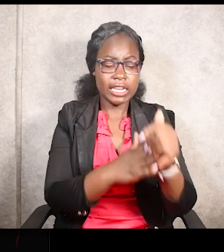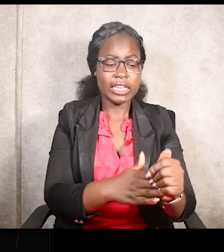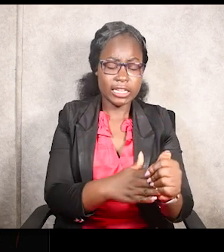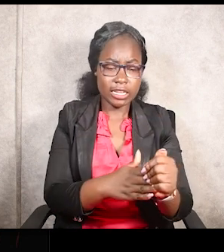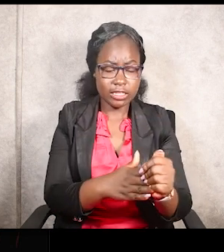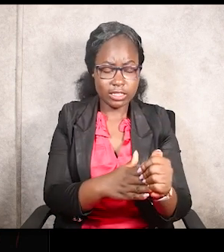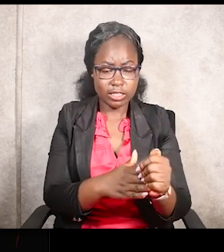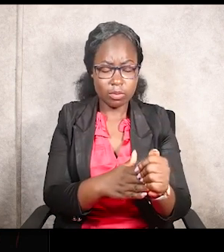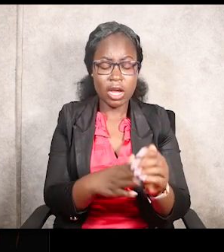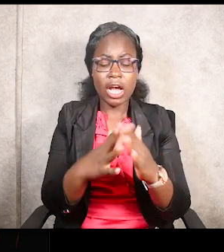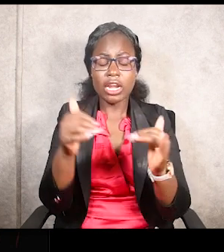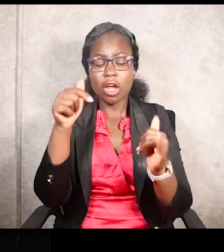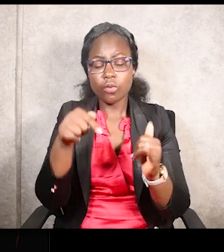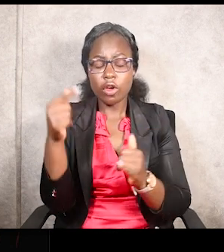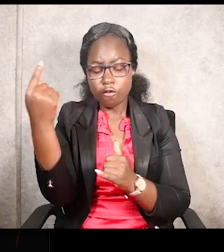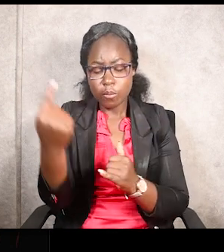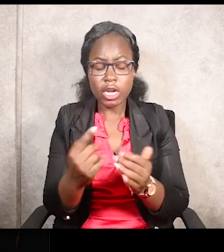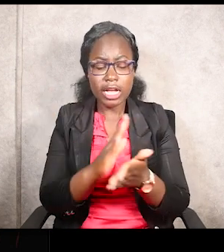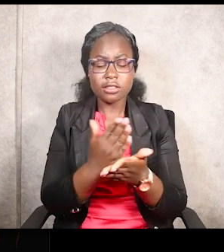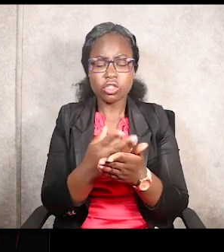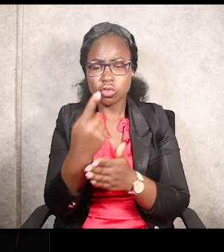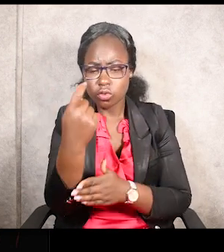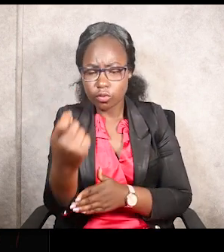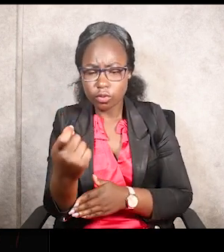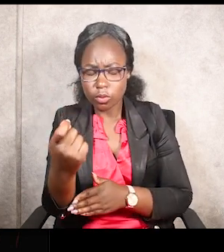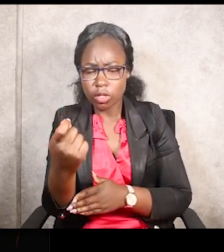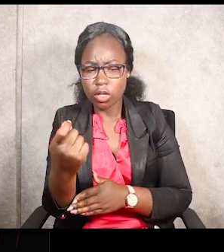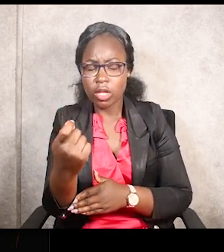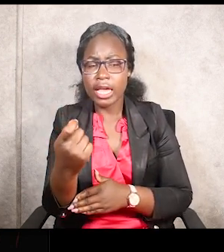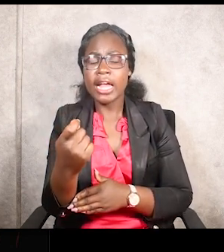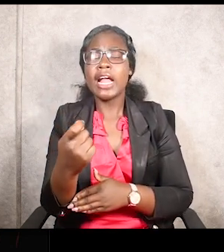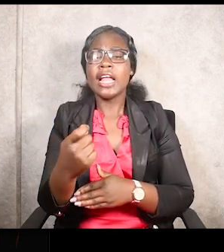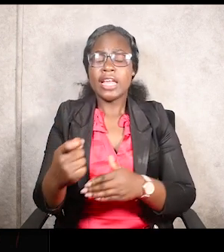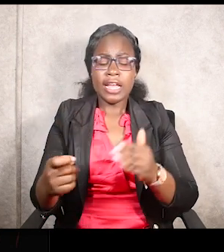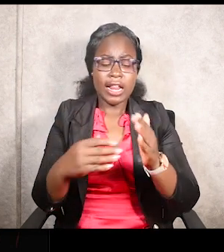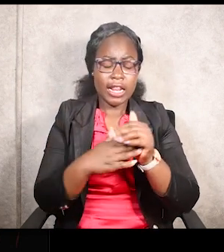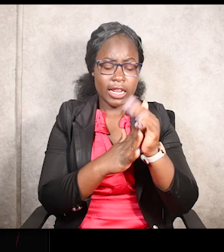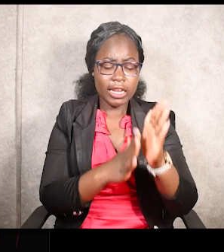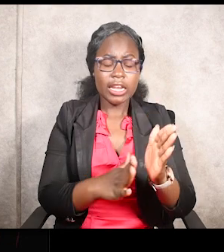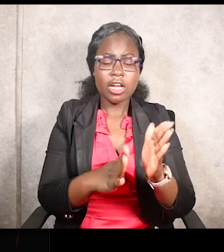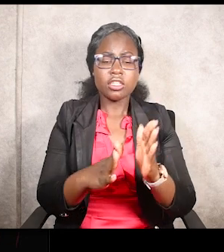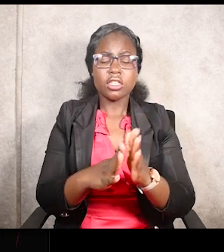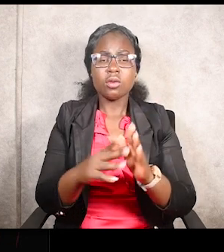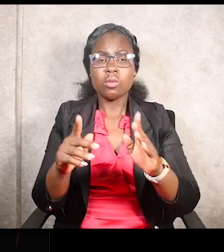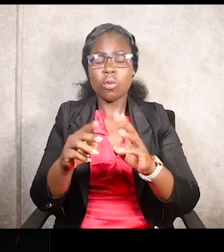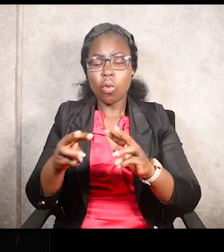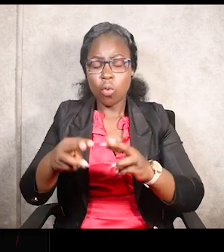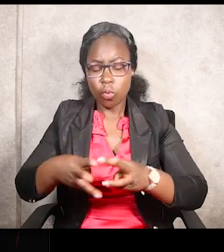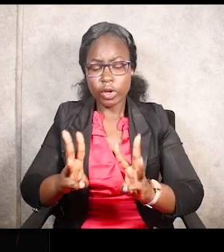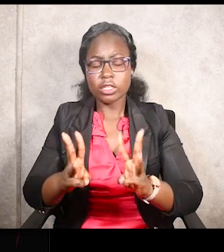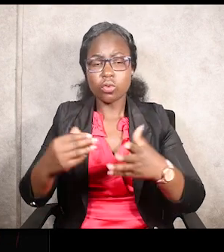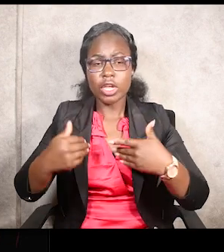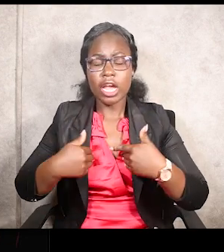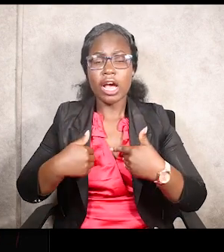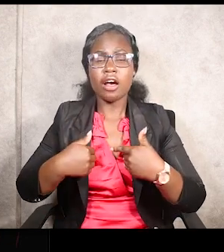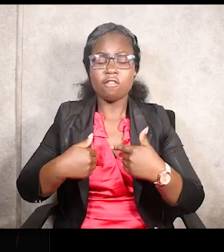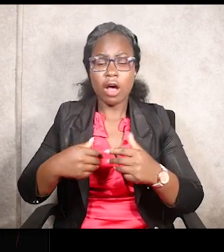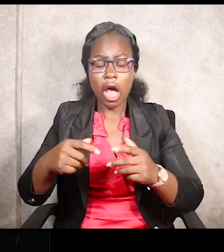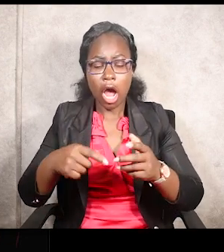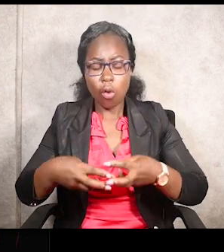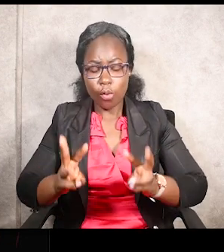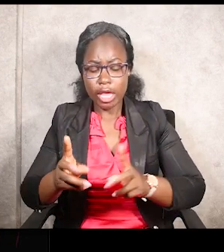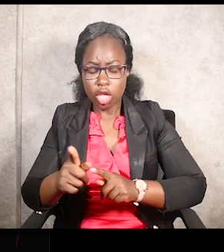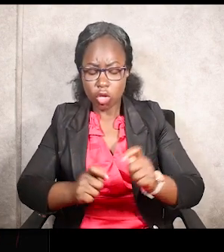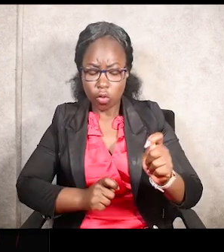just contain this session to a few of them. The autocratic leadership style, which essentially has an element of control, and the